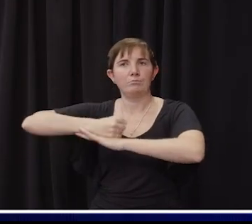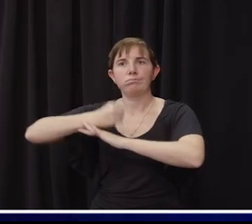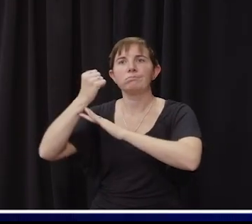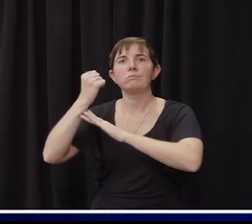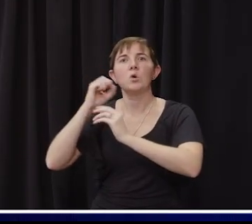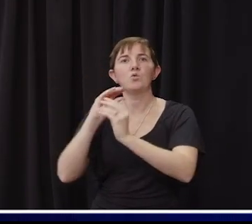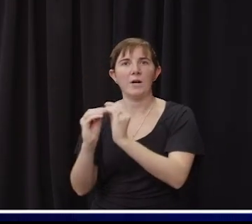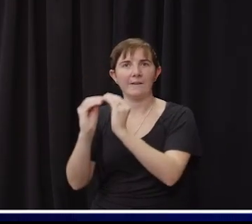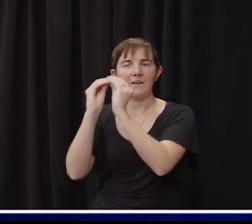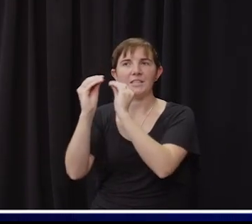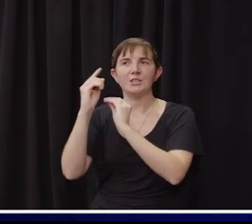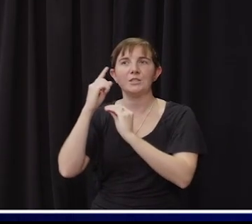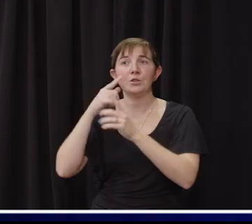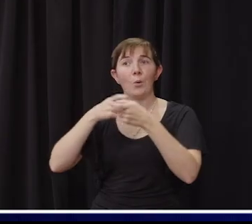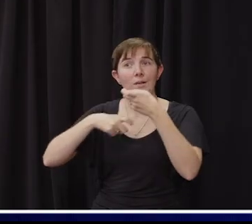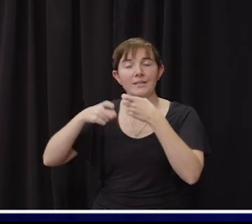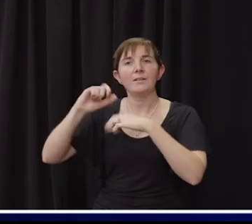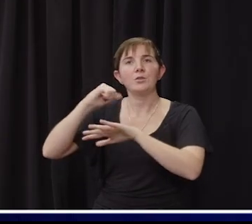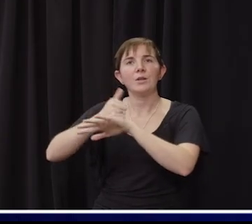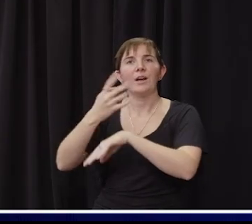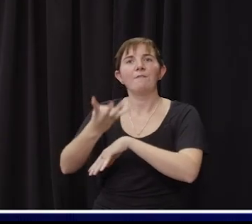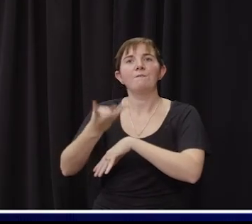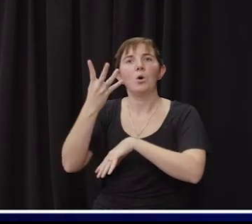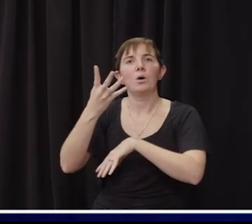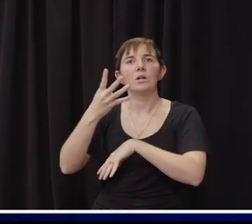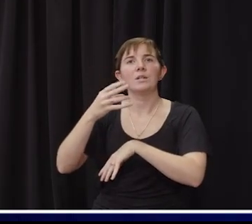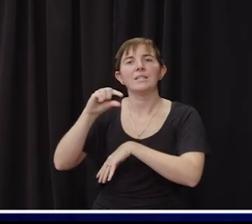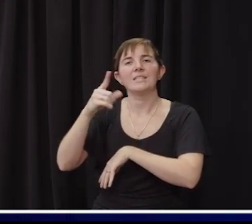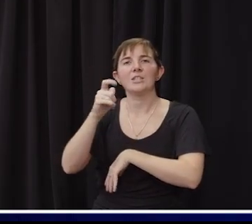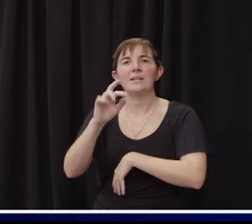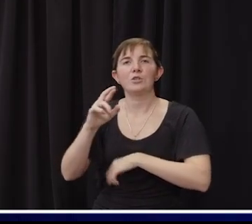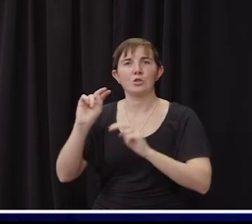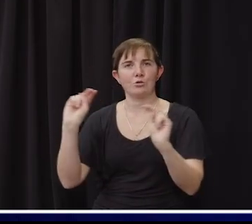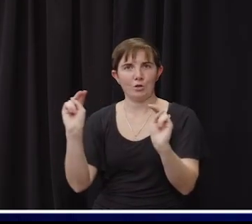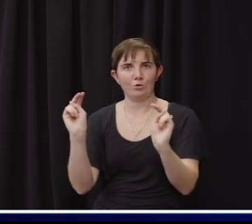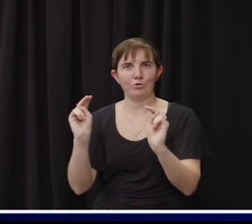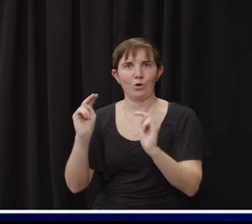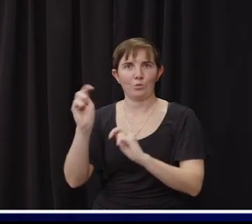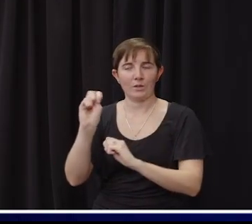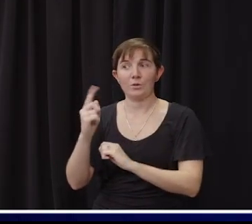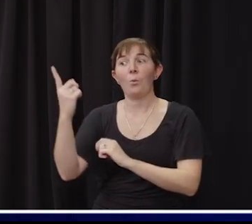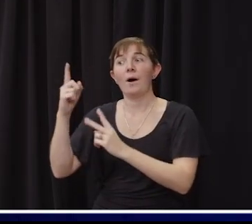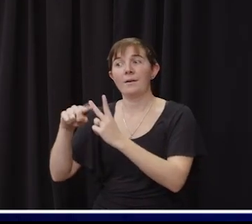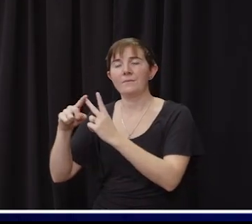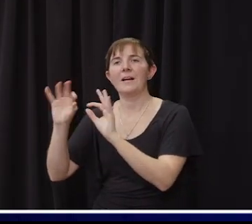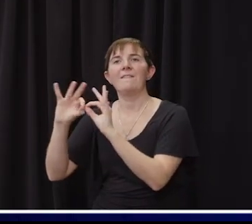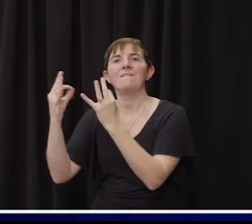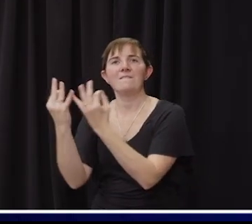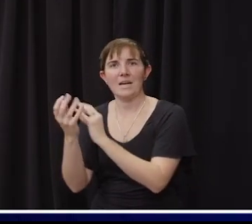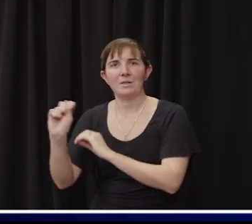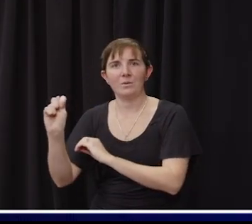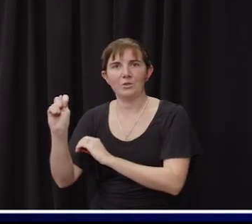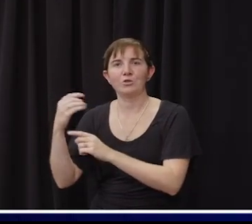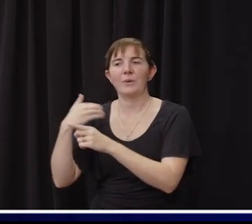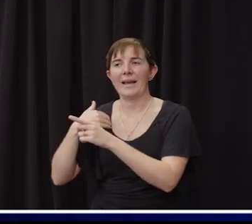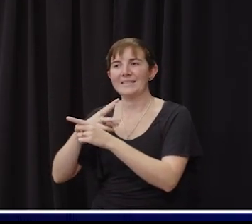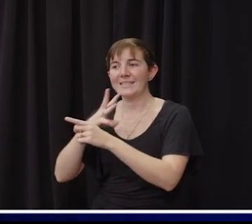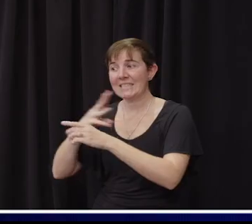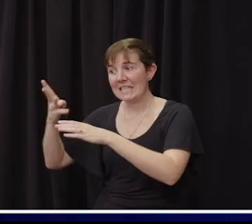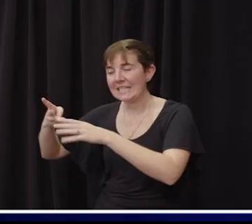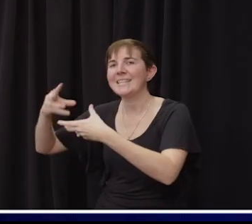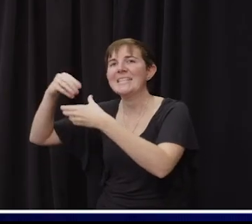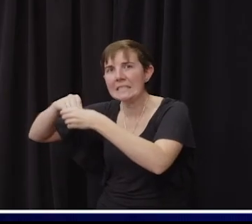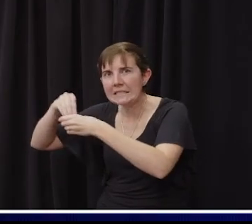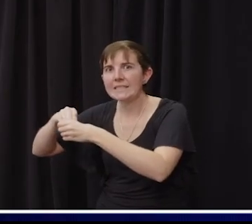renovation that we did to instead create 4 gender-neutral restrooms, one of which is a family restroom with a sink inside the